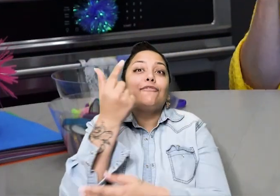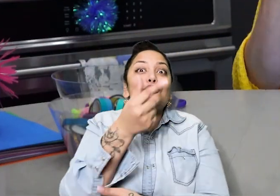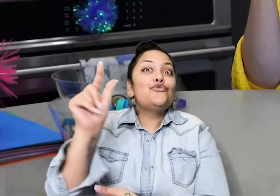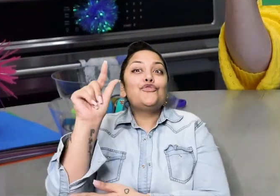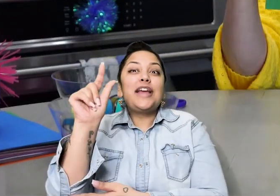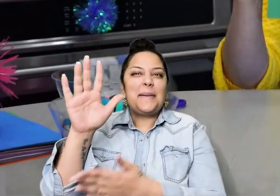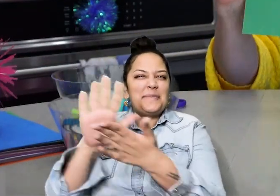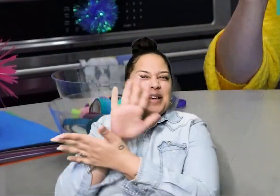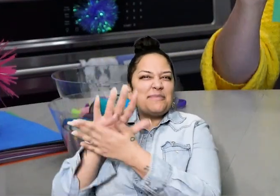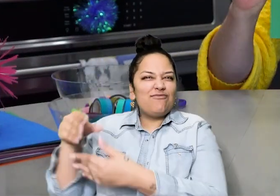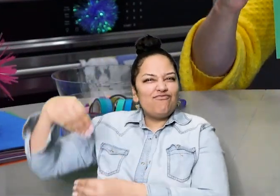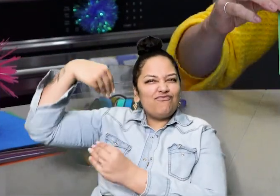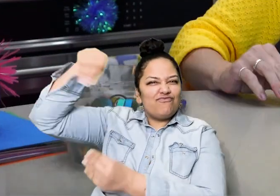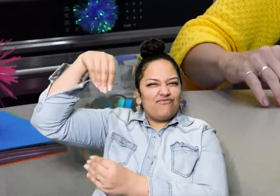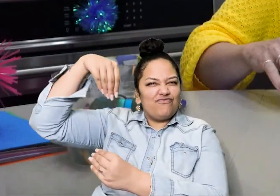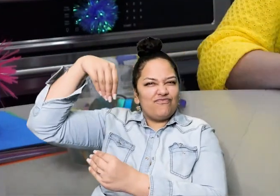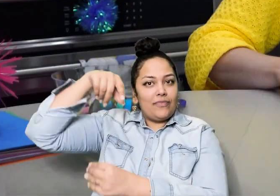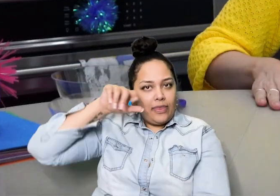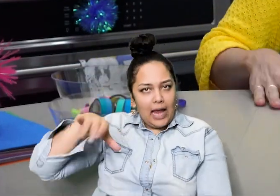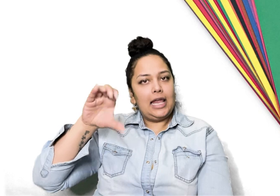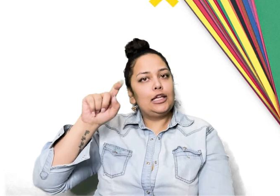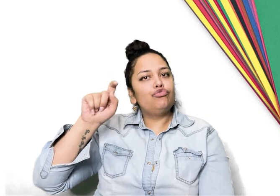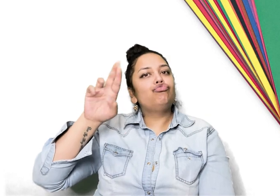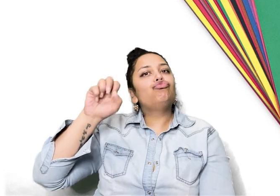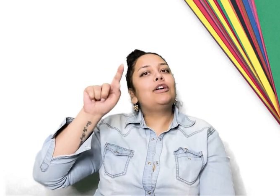of green construction paper.